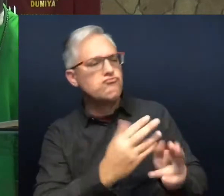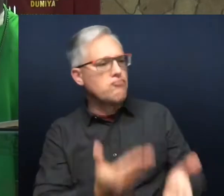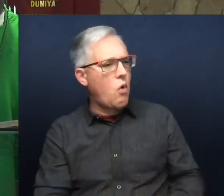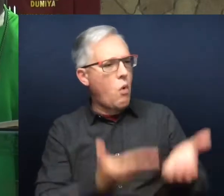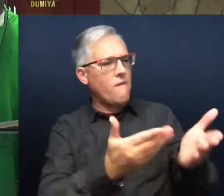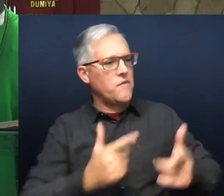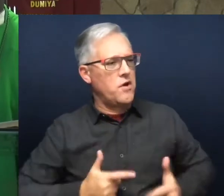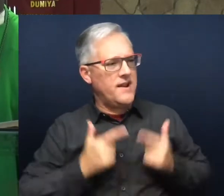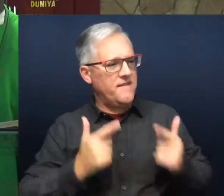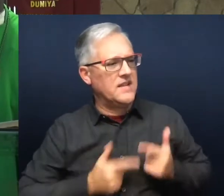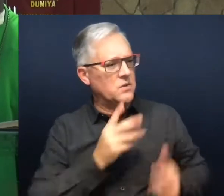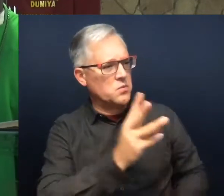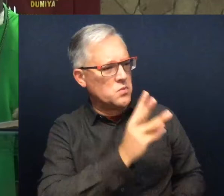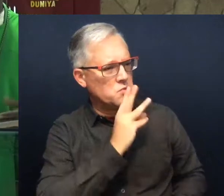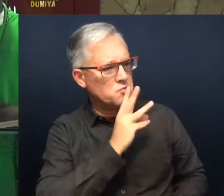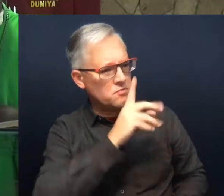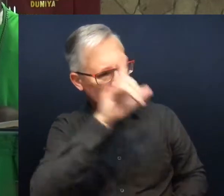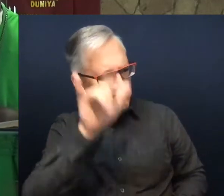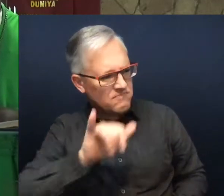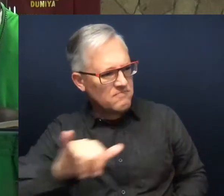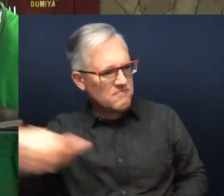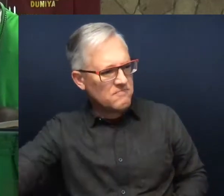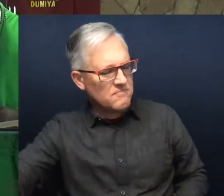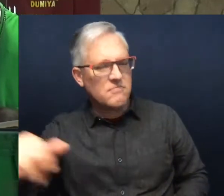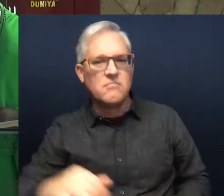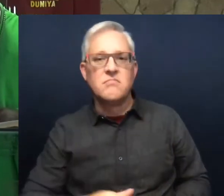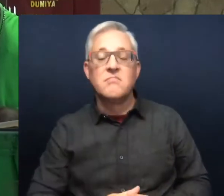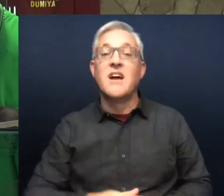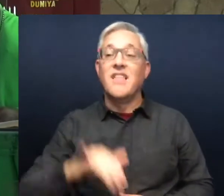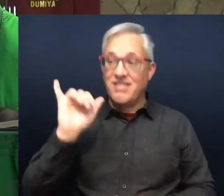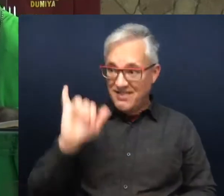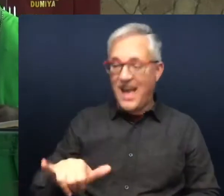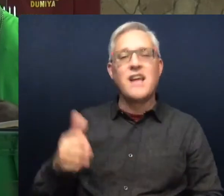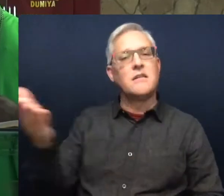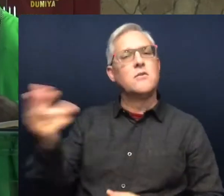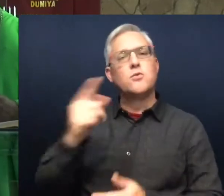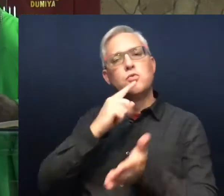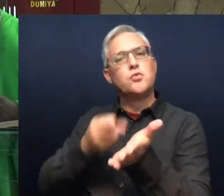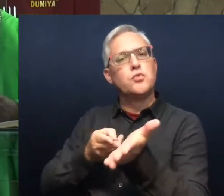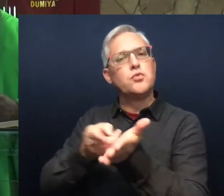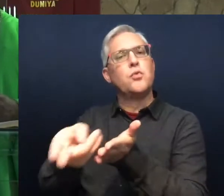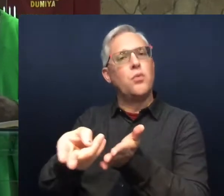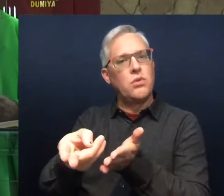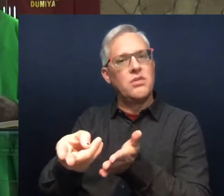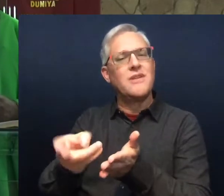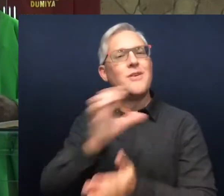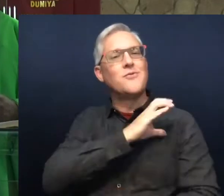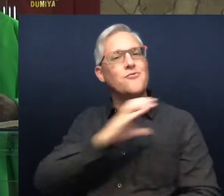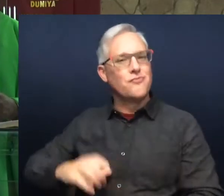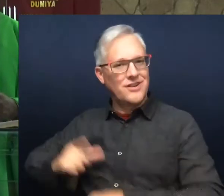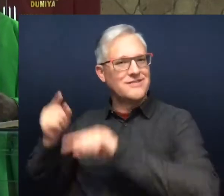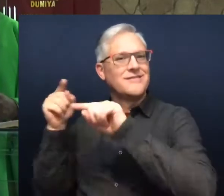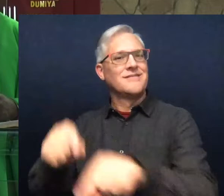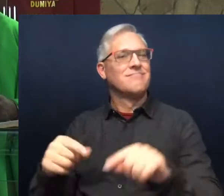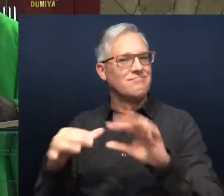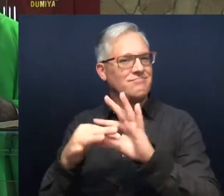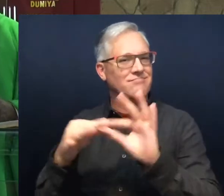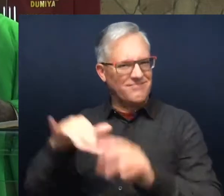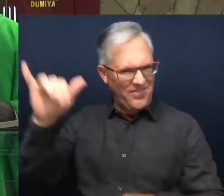her the living water of eternal life. This is the truth that Christ came to